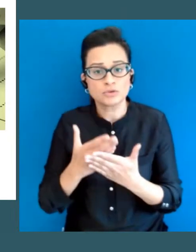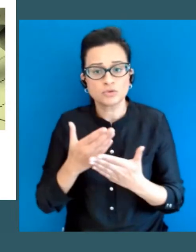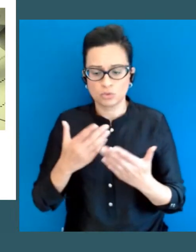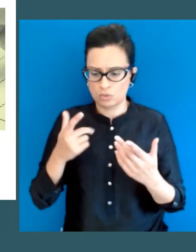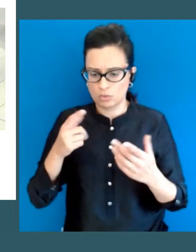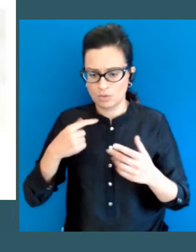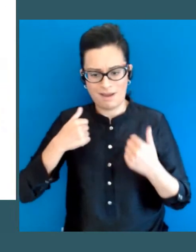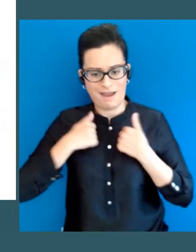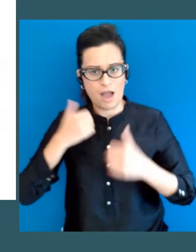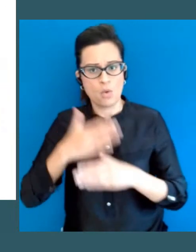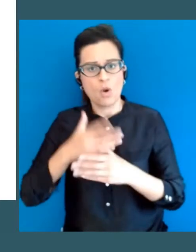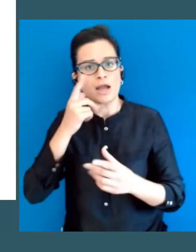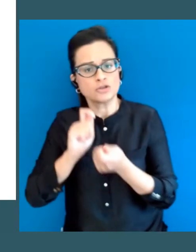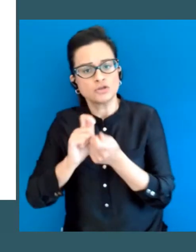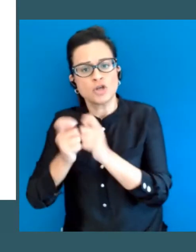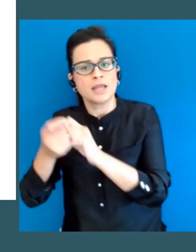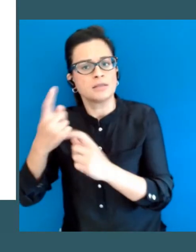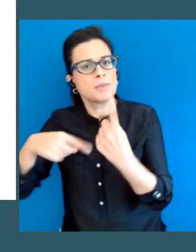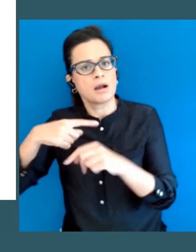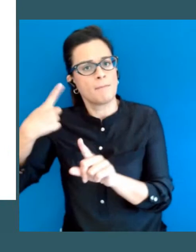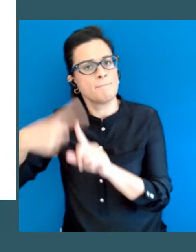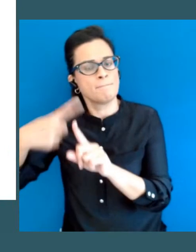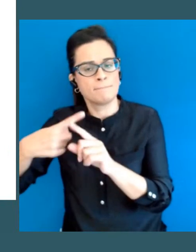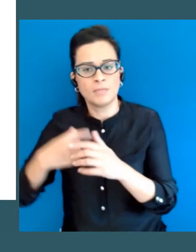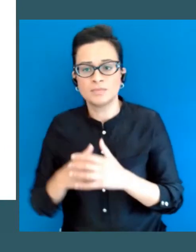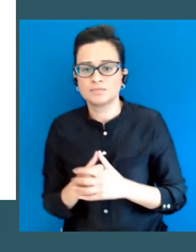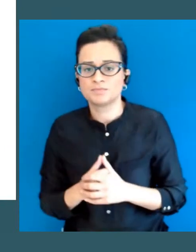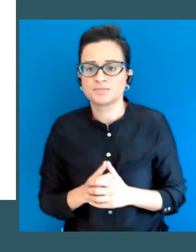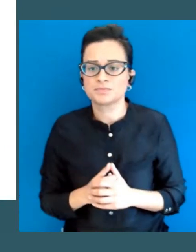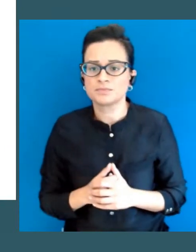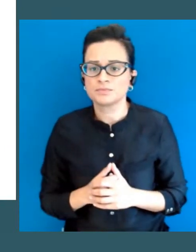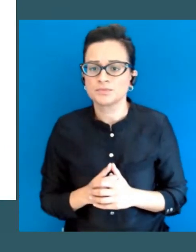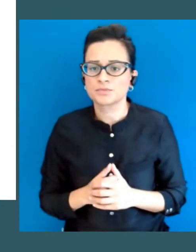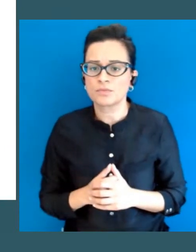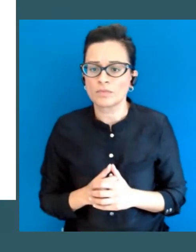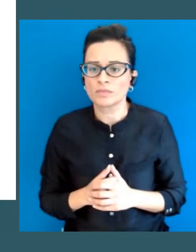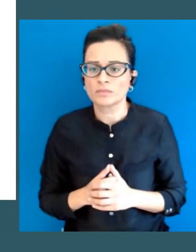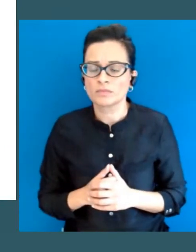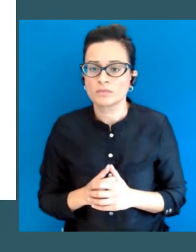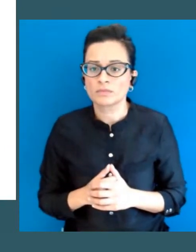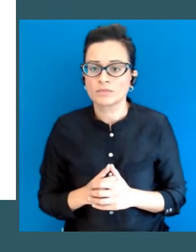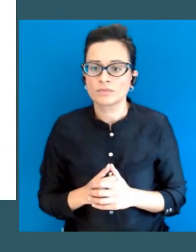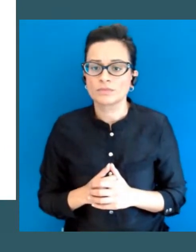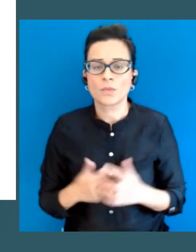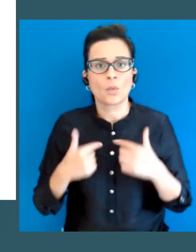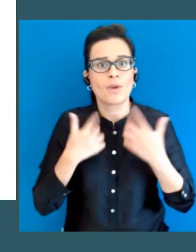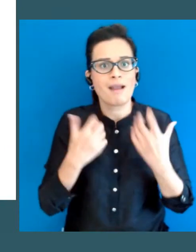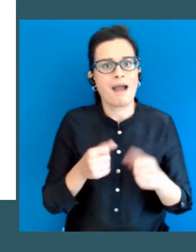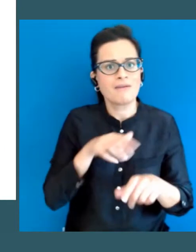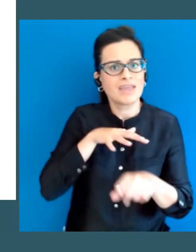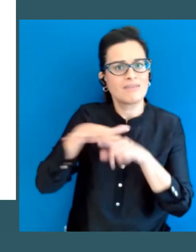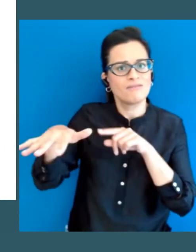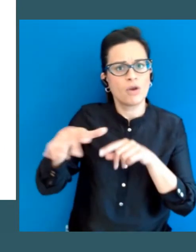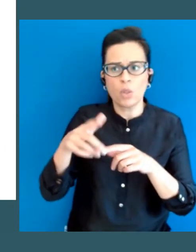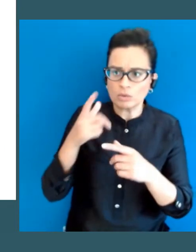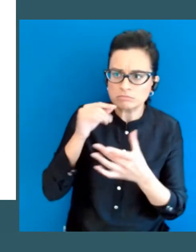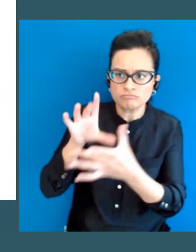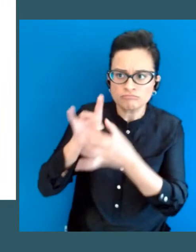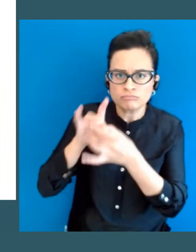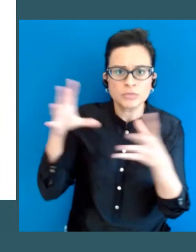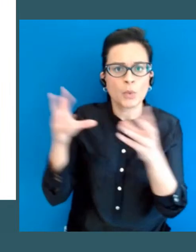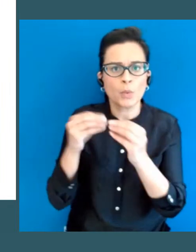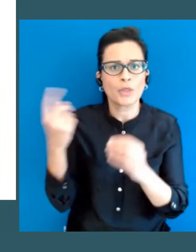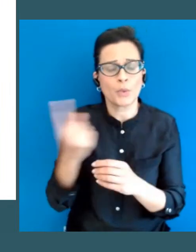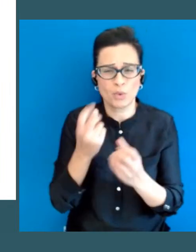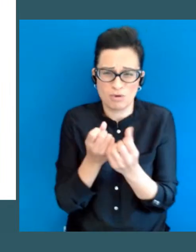we can. We do extend our influence in other ways, and we do work collaboratively with lots of